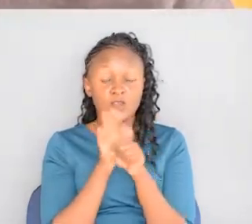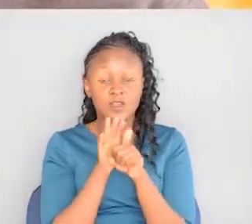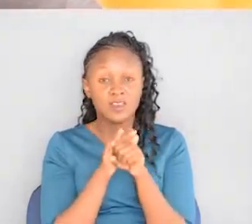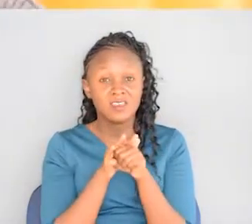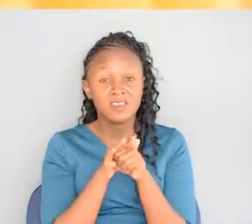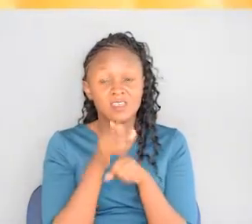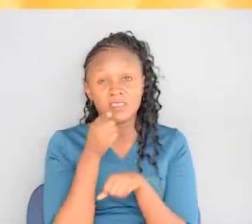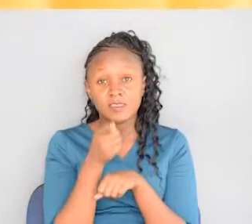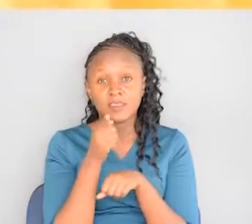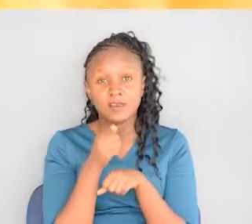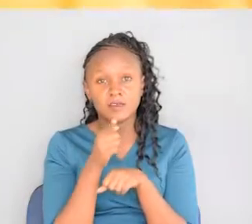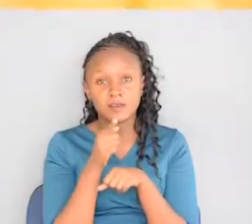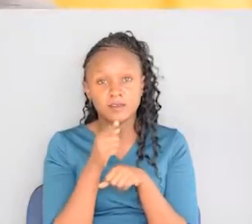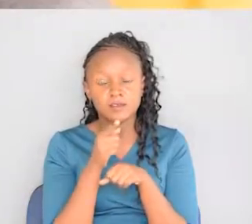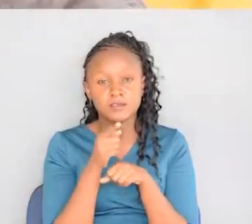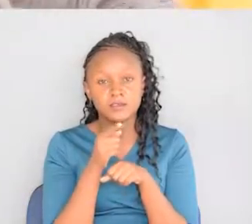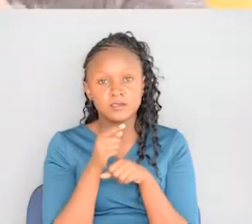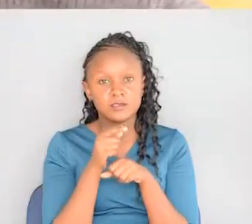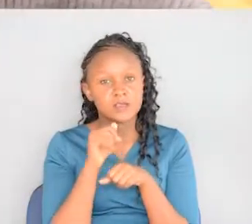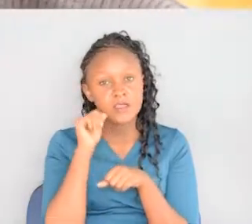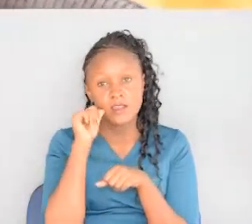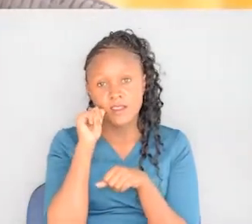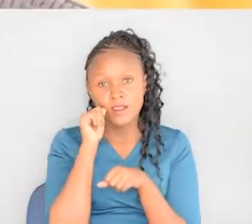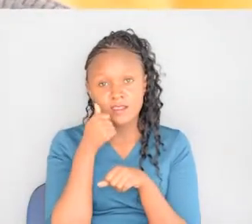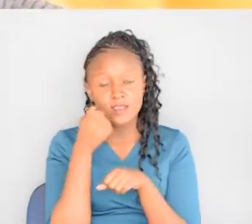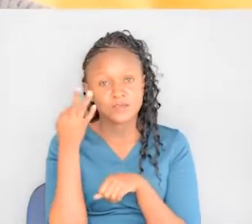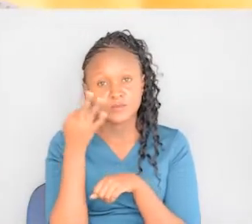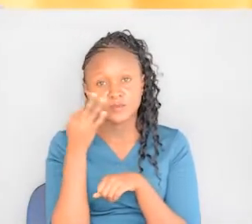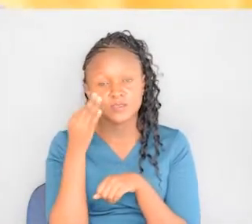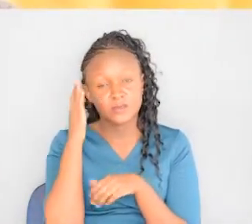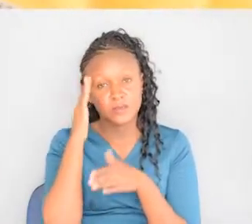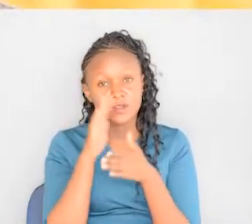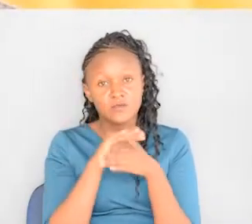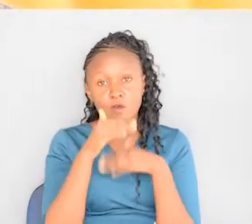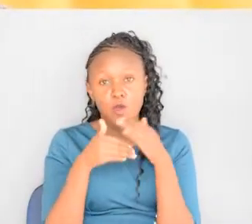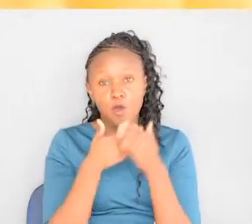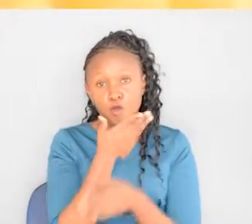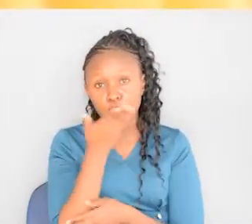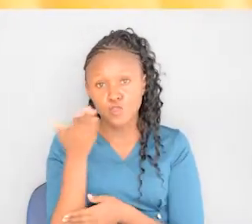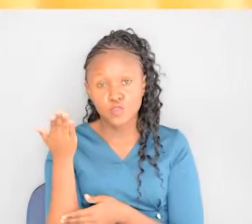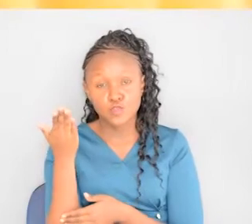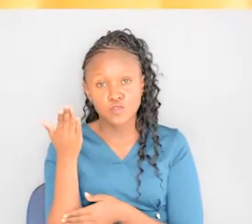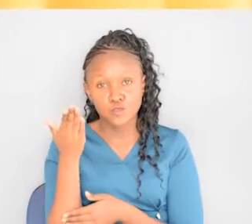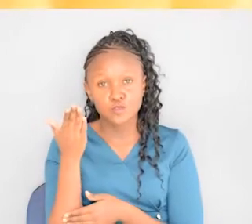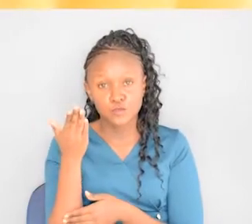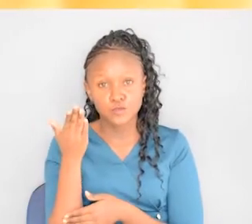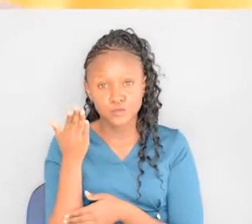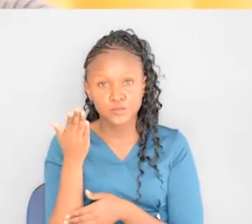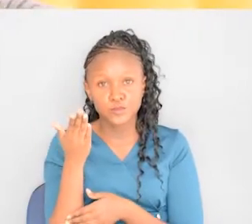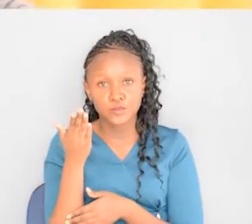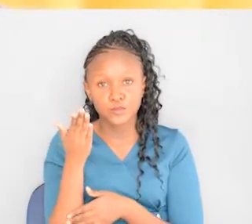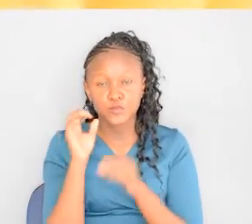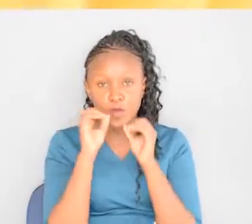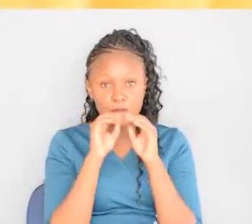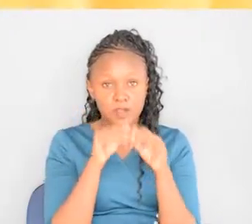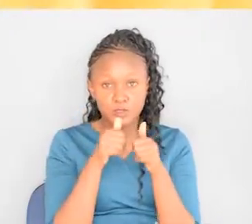Thank you. Thank you so much. That was a very, very powerful preaching. I believe that all of you have been stirred up in your spirit to